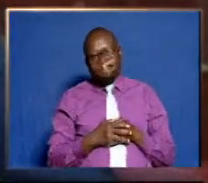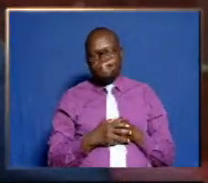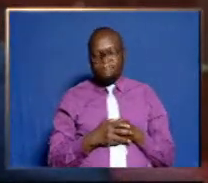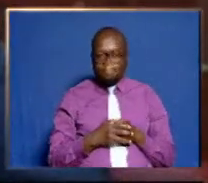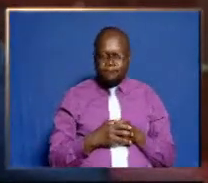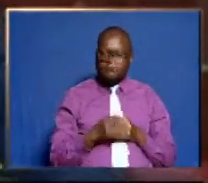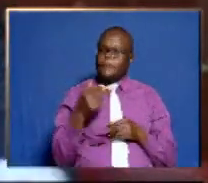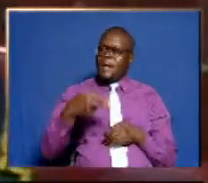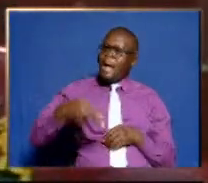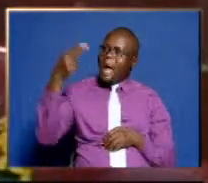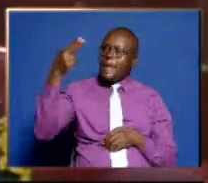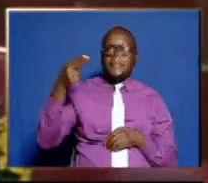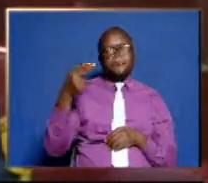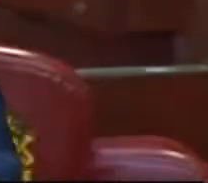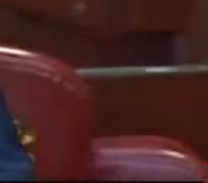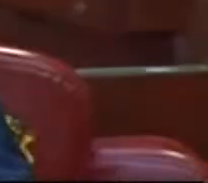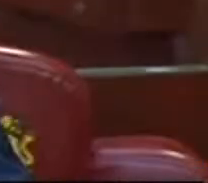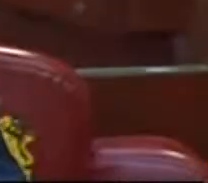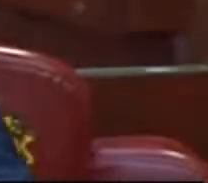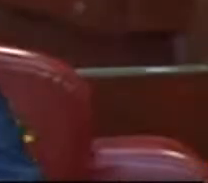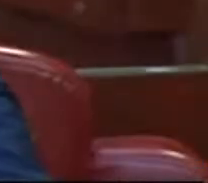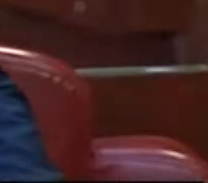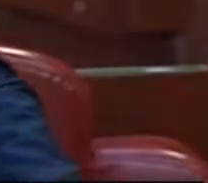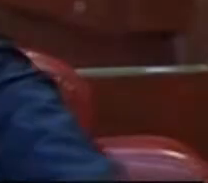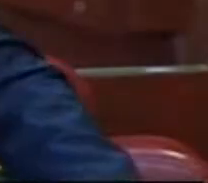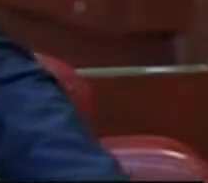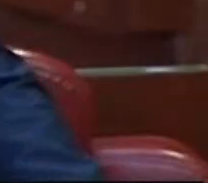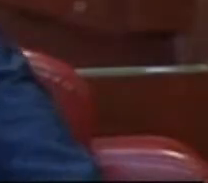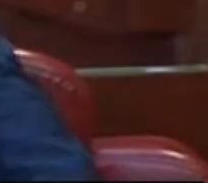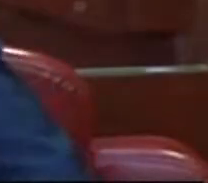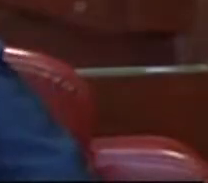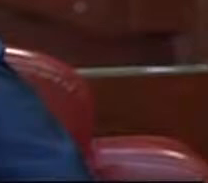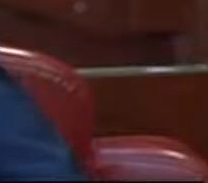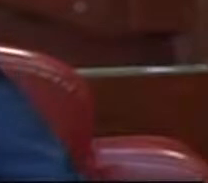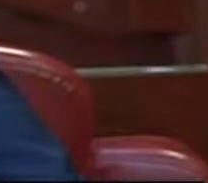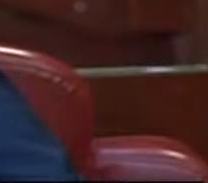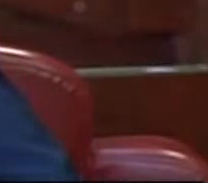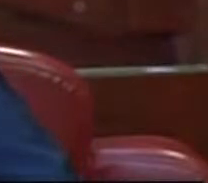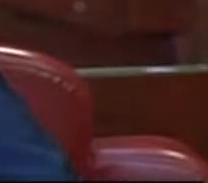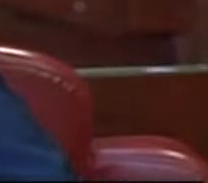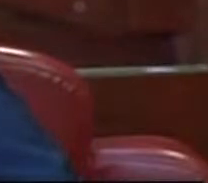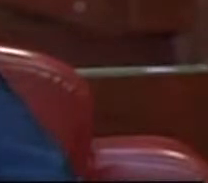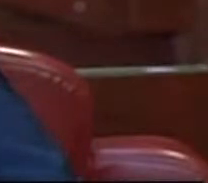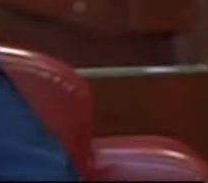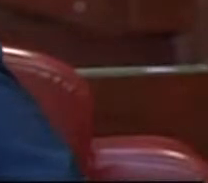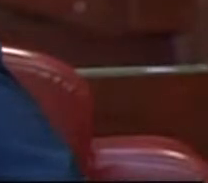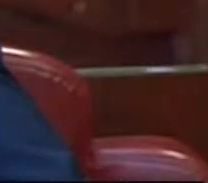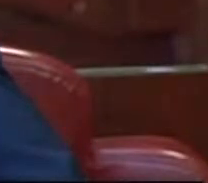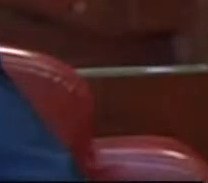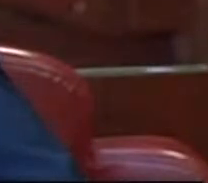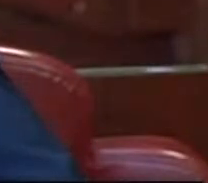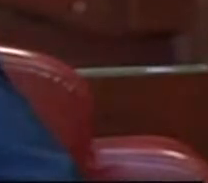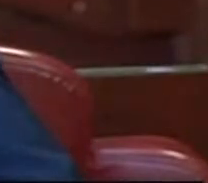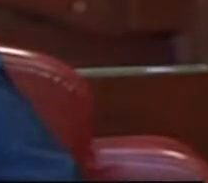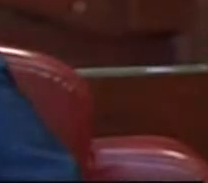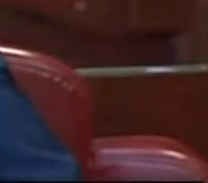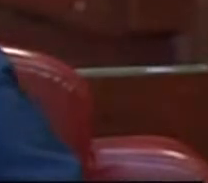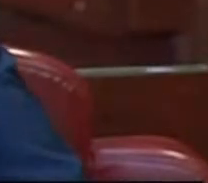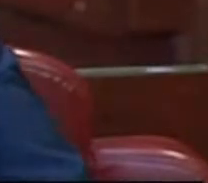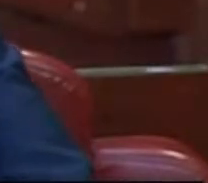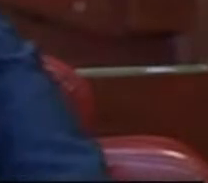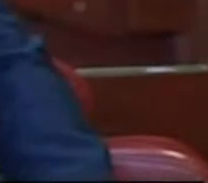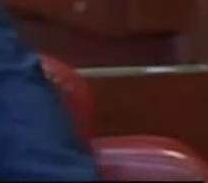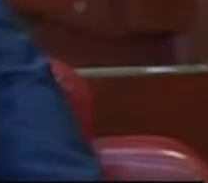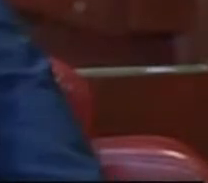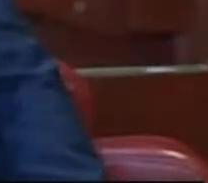significantly higher in all the major revenue categories in the financial year 2021, 2022, and the